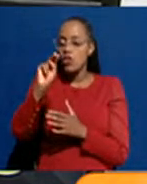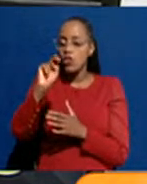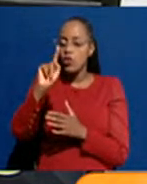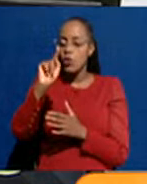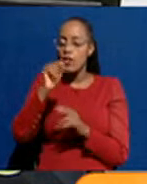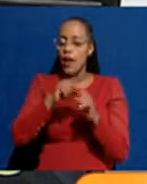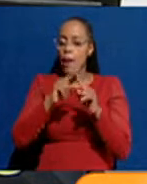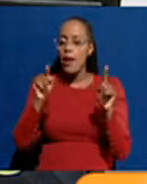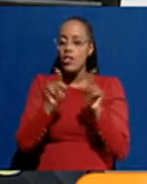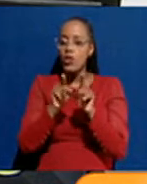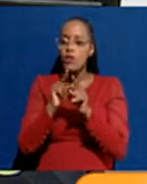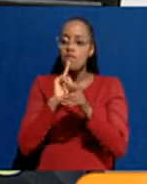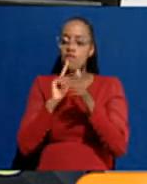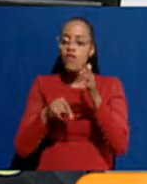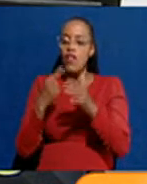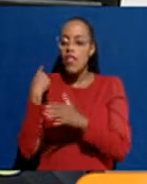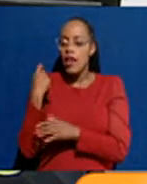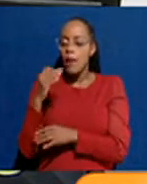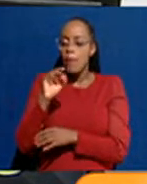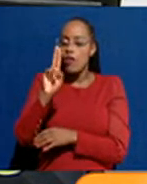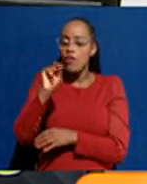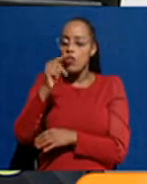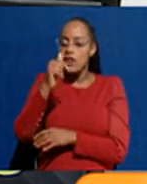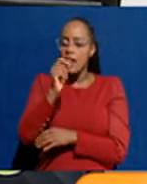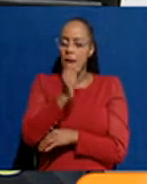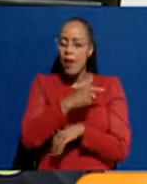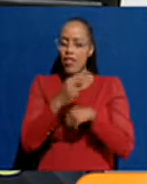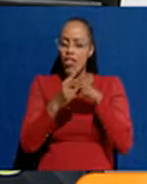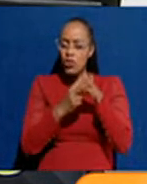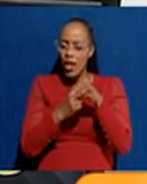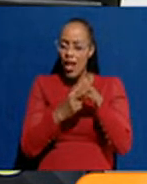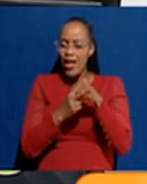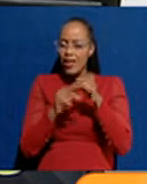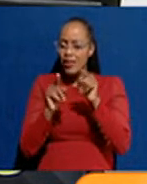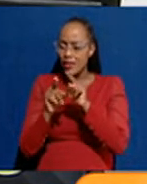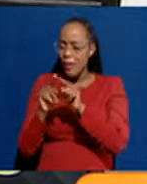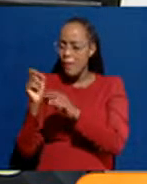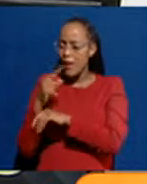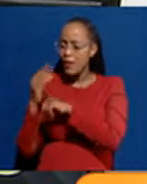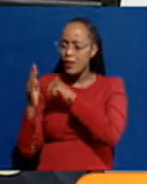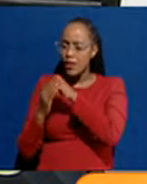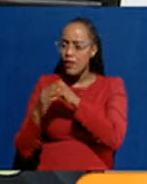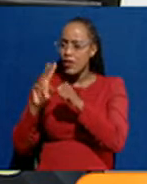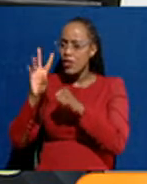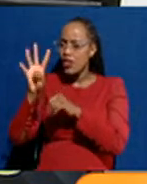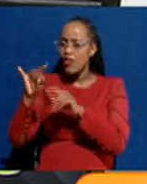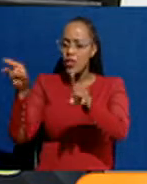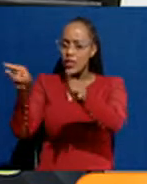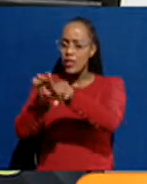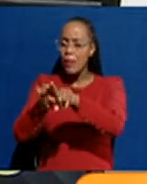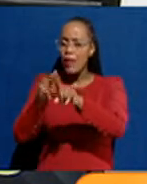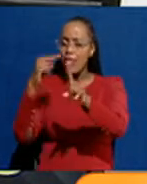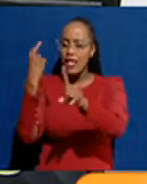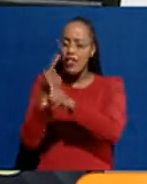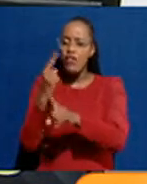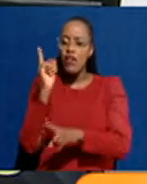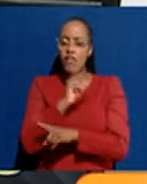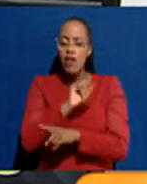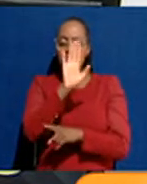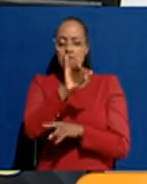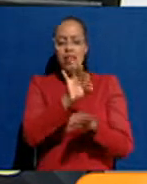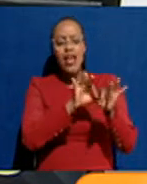then again, I just told you that the number of units you got on July 28th is not the same as September 24th. Exactly. Now, this was the